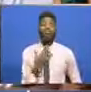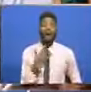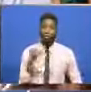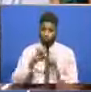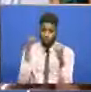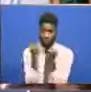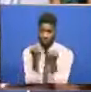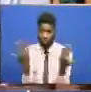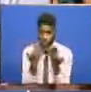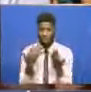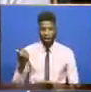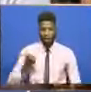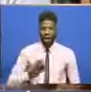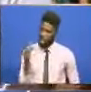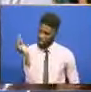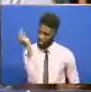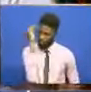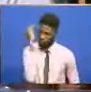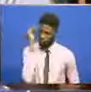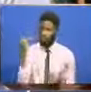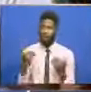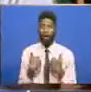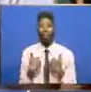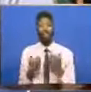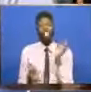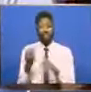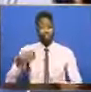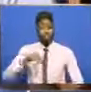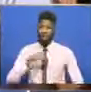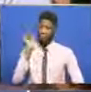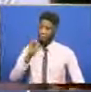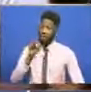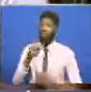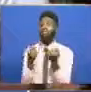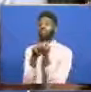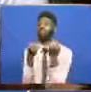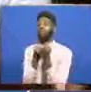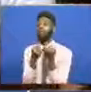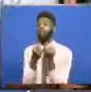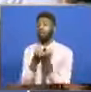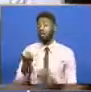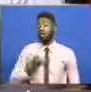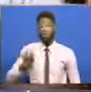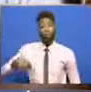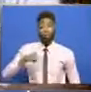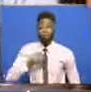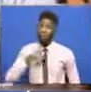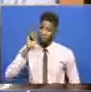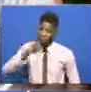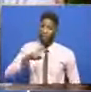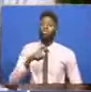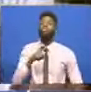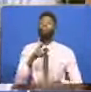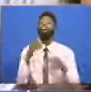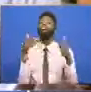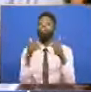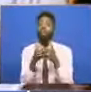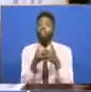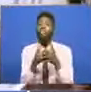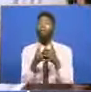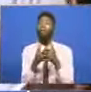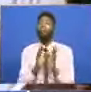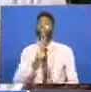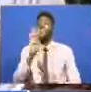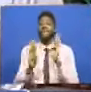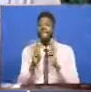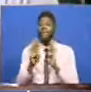who are educated. Mm. So if we have to support these girls, we need to stop this system that victimizes the girls who are